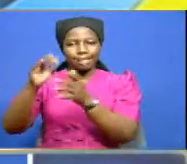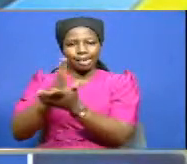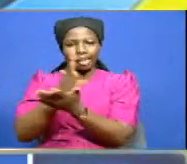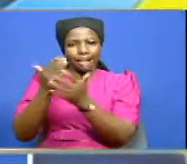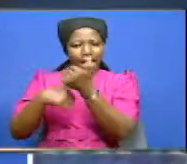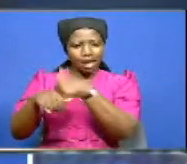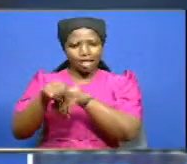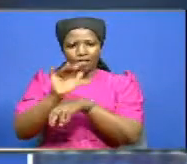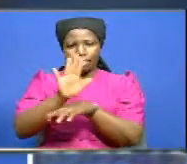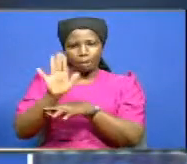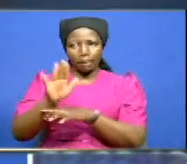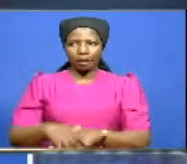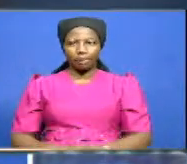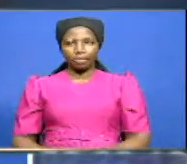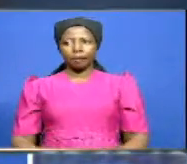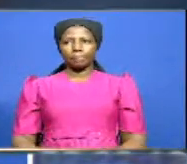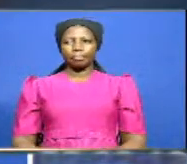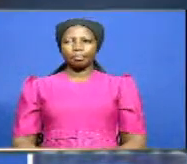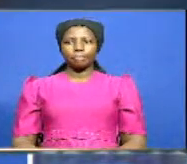activities.